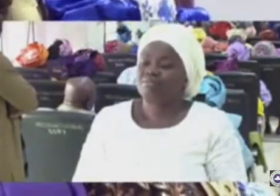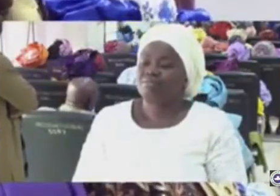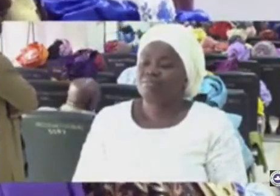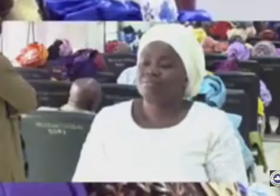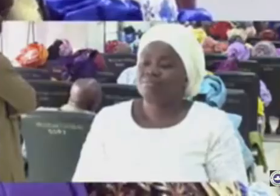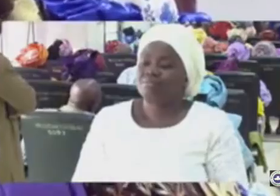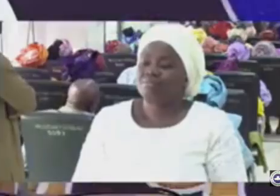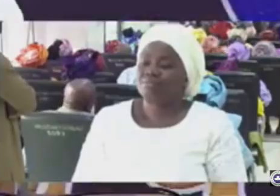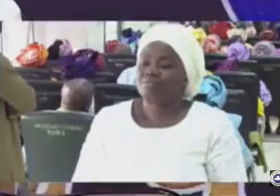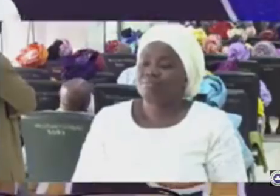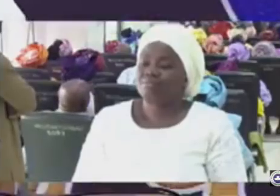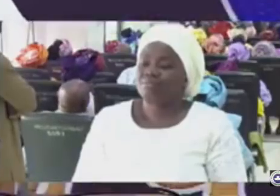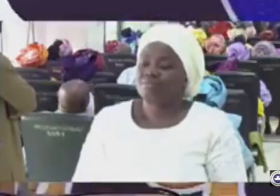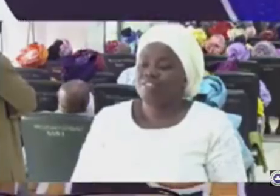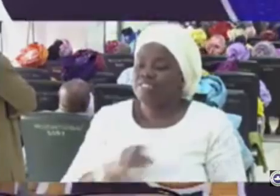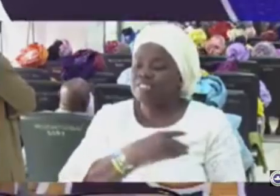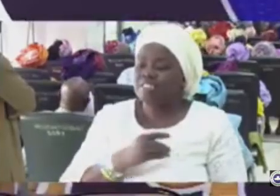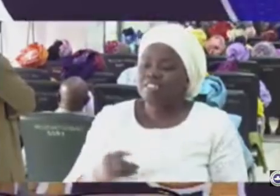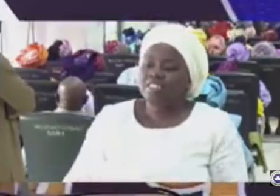But then he did something else.